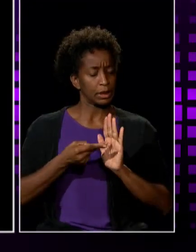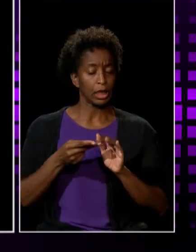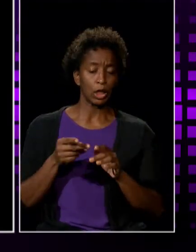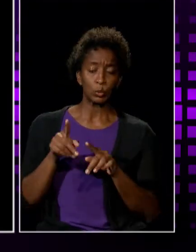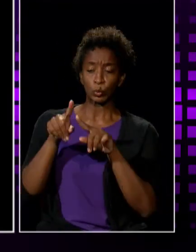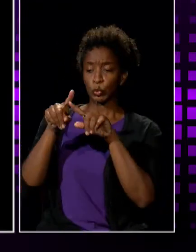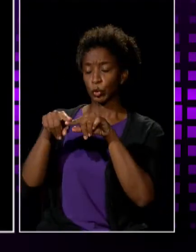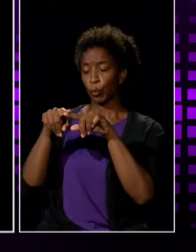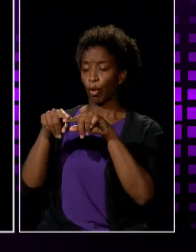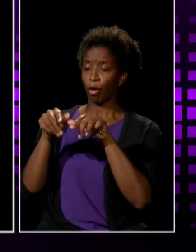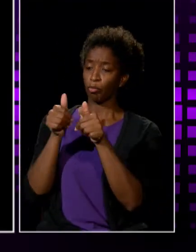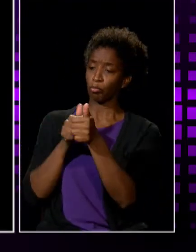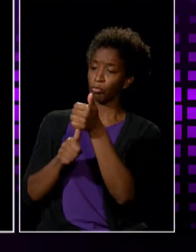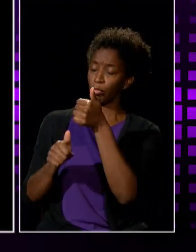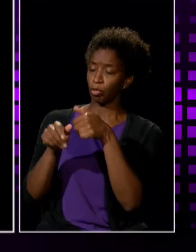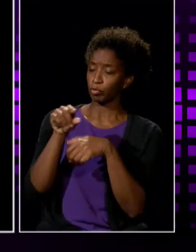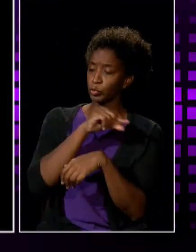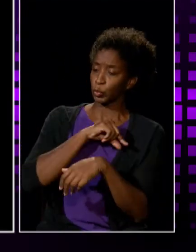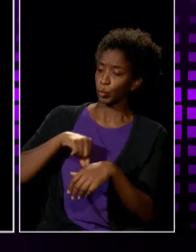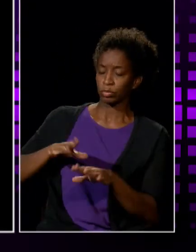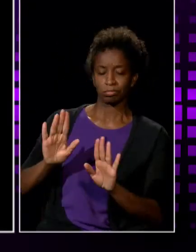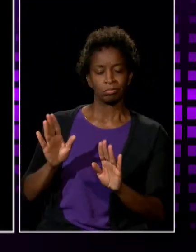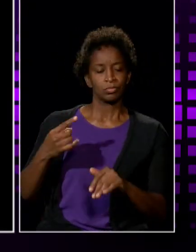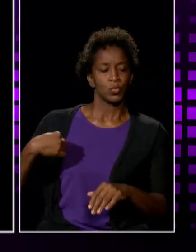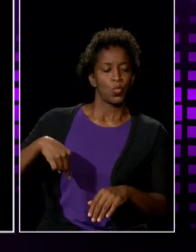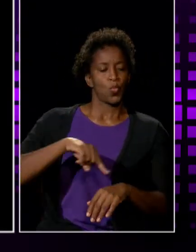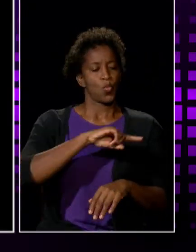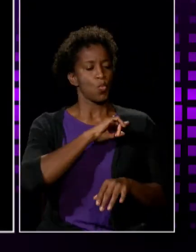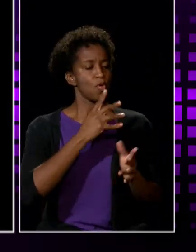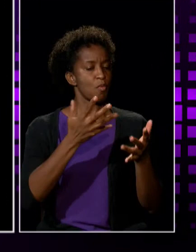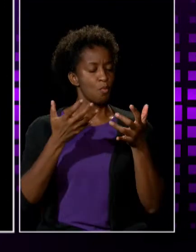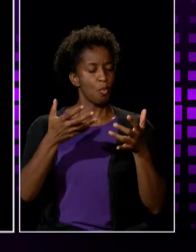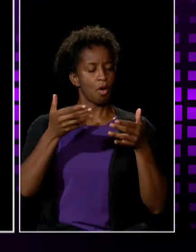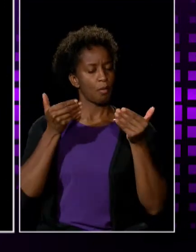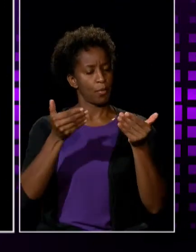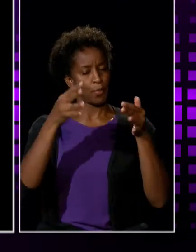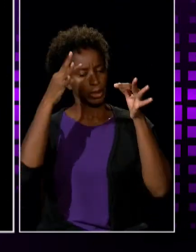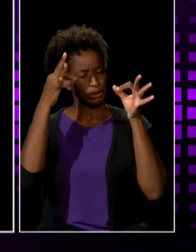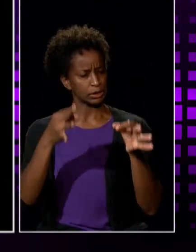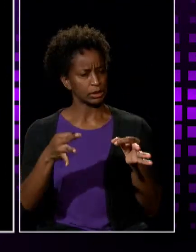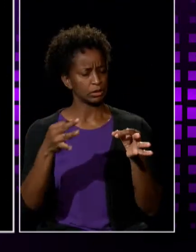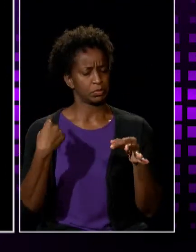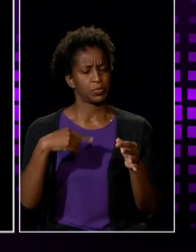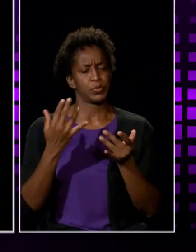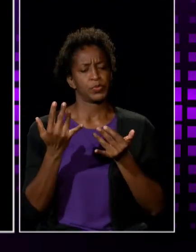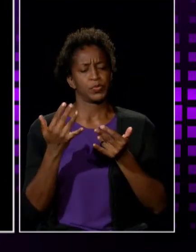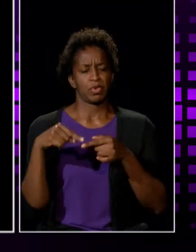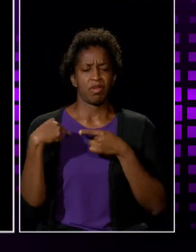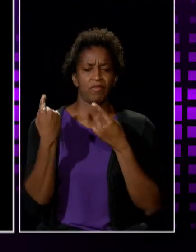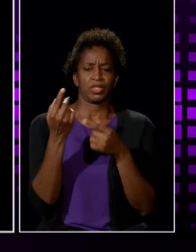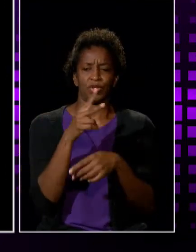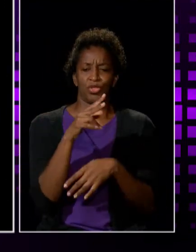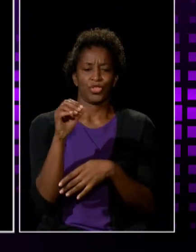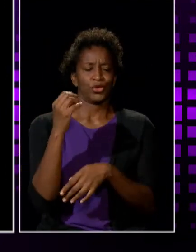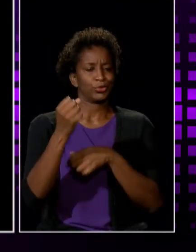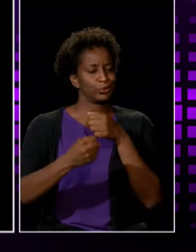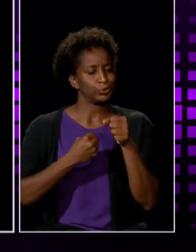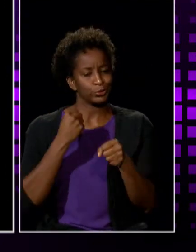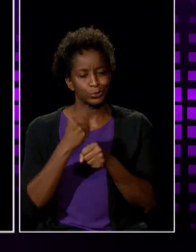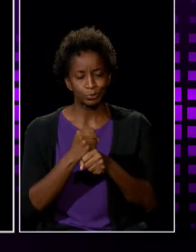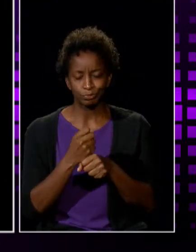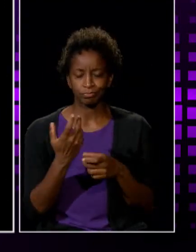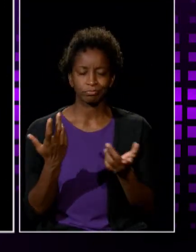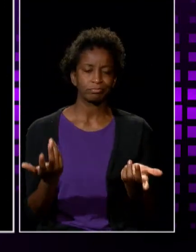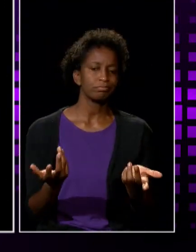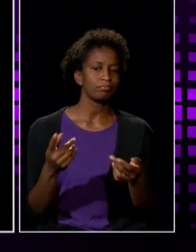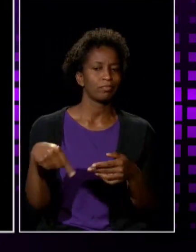this for about 30 years, or 30 or so years, or more. And then we've been hearing politicians say that